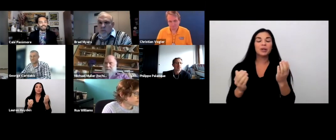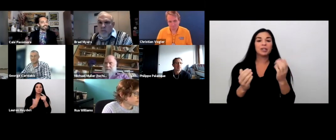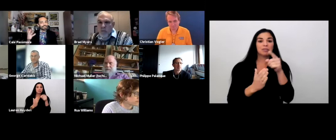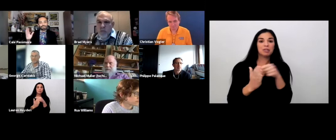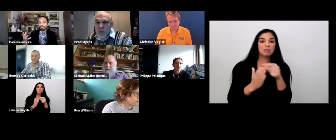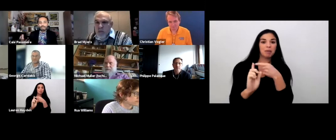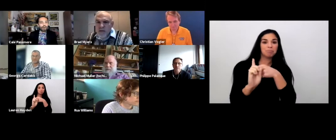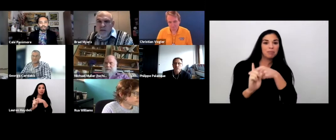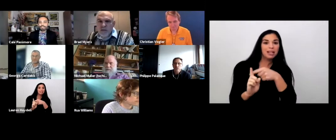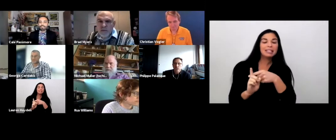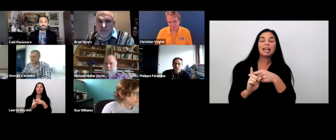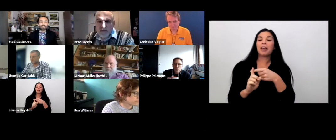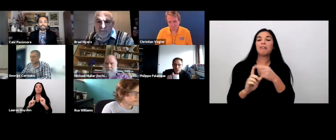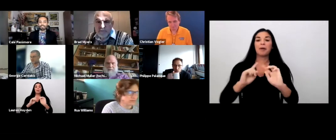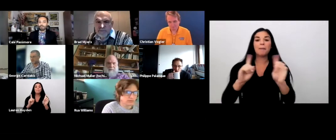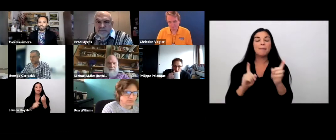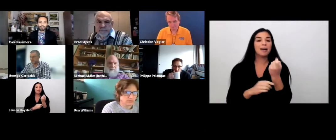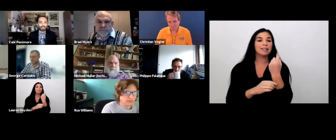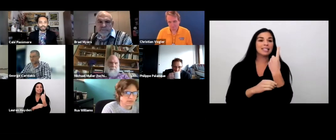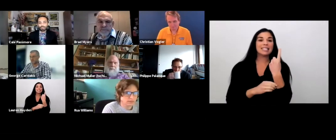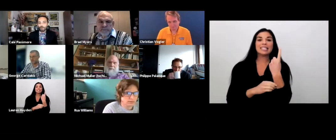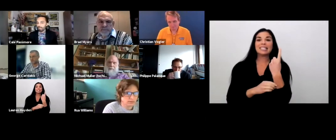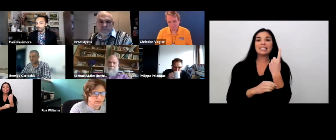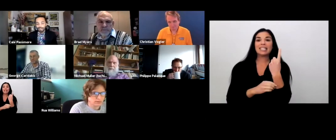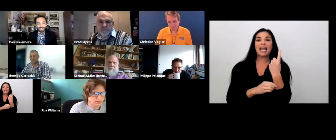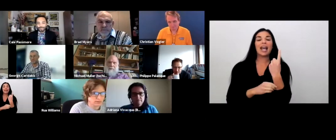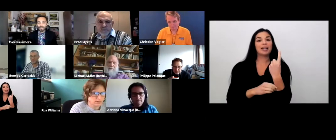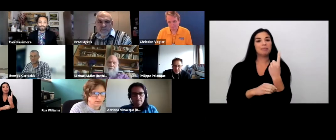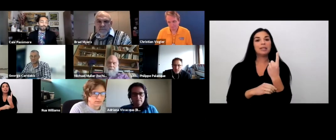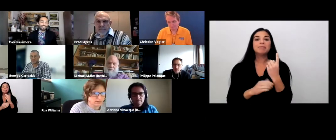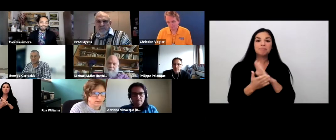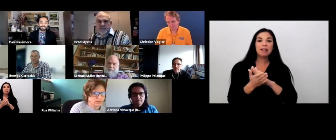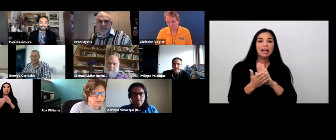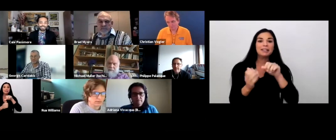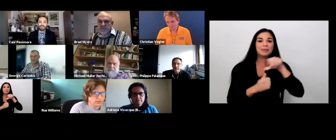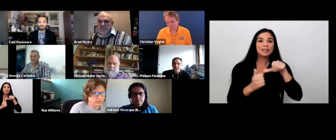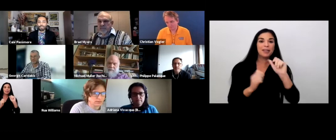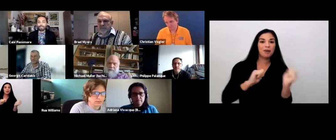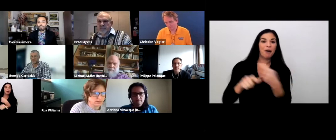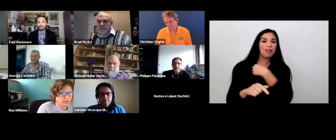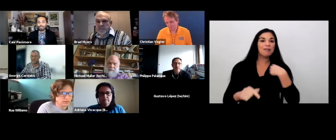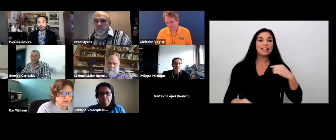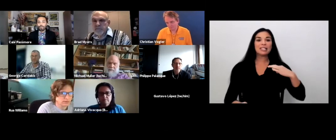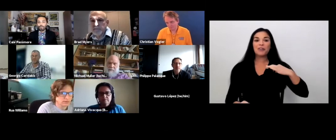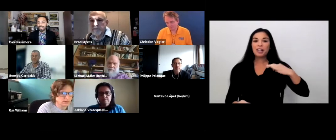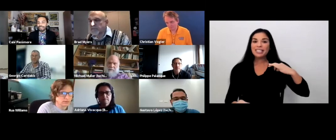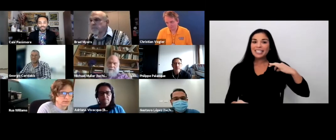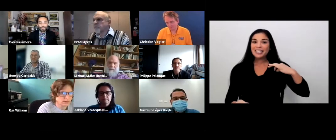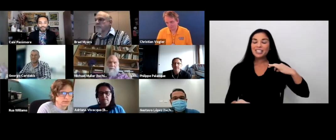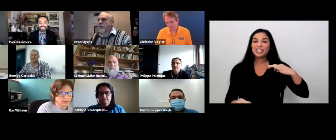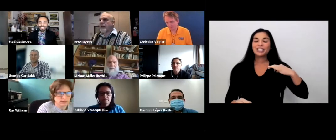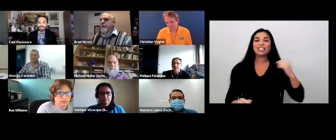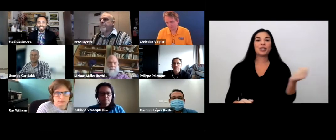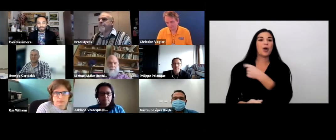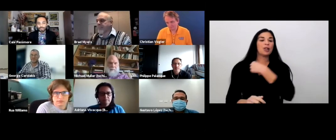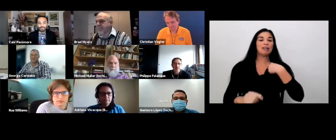so, just be hard on systems and soft on each other. We're all people here, we're all volunteers. We're all working